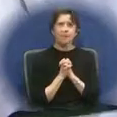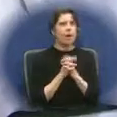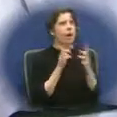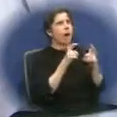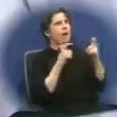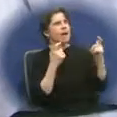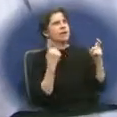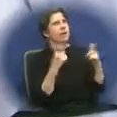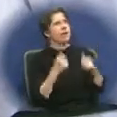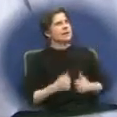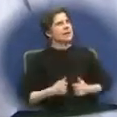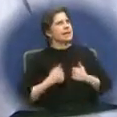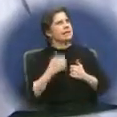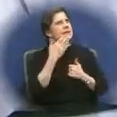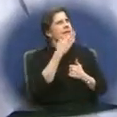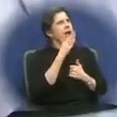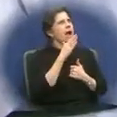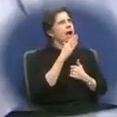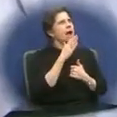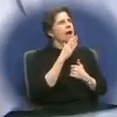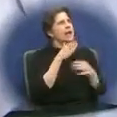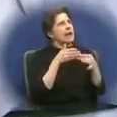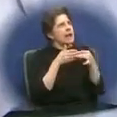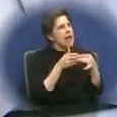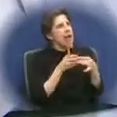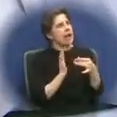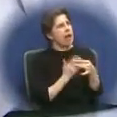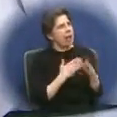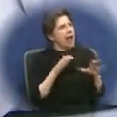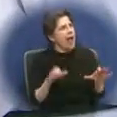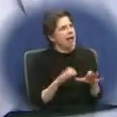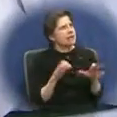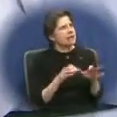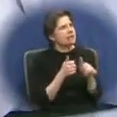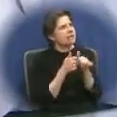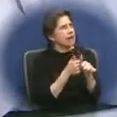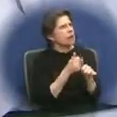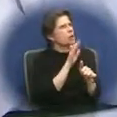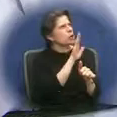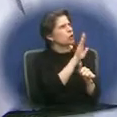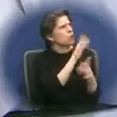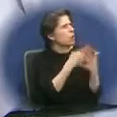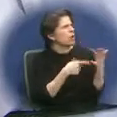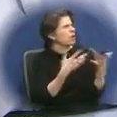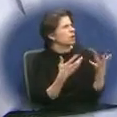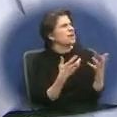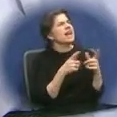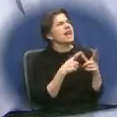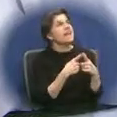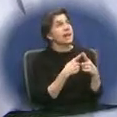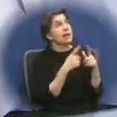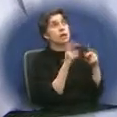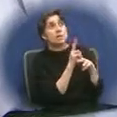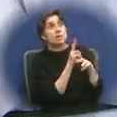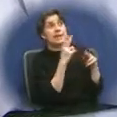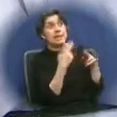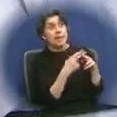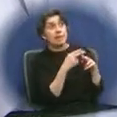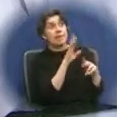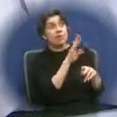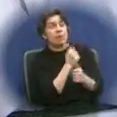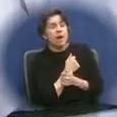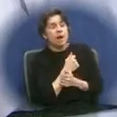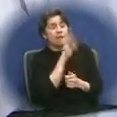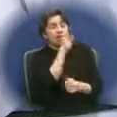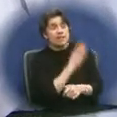Almighty, ever-living God, direct our actions according to your good pleasure, that in the name of your beloved Son, we may